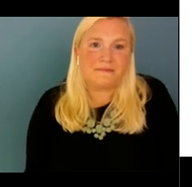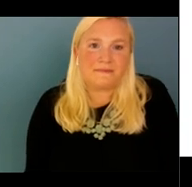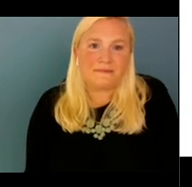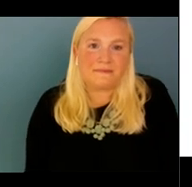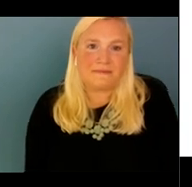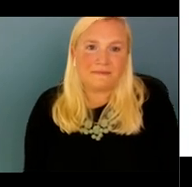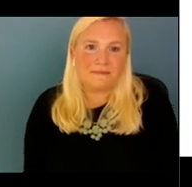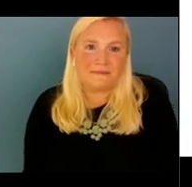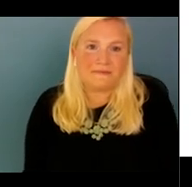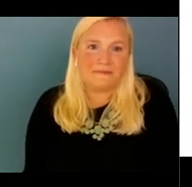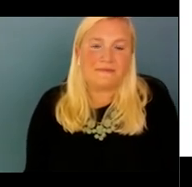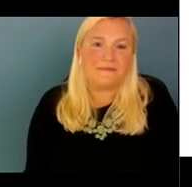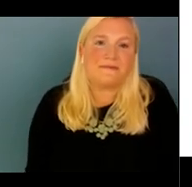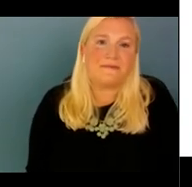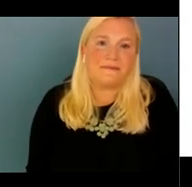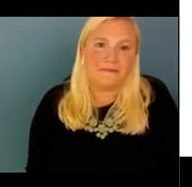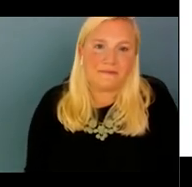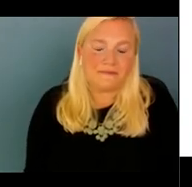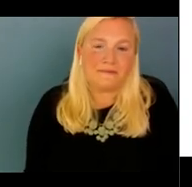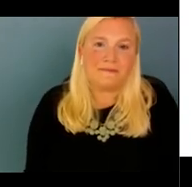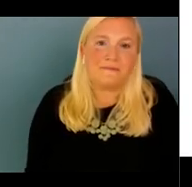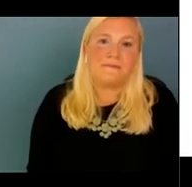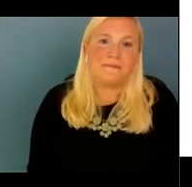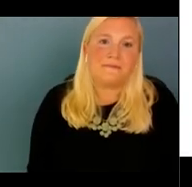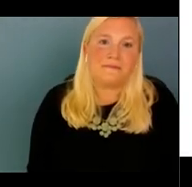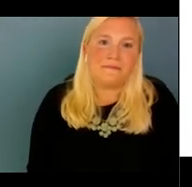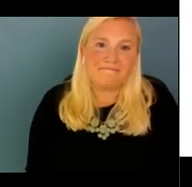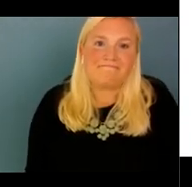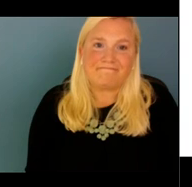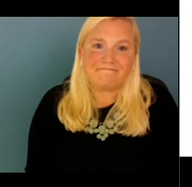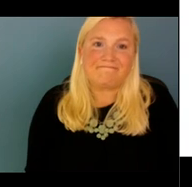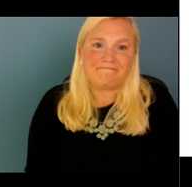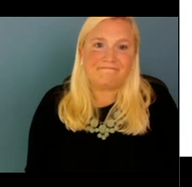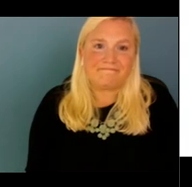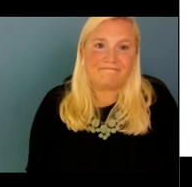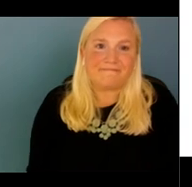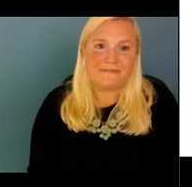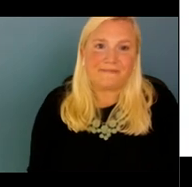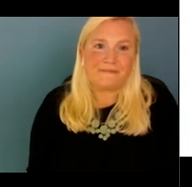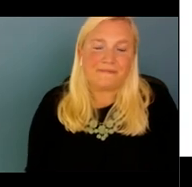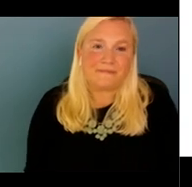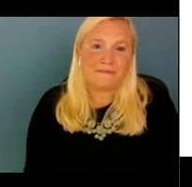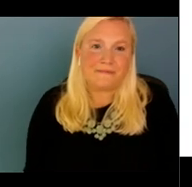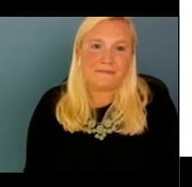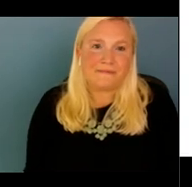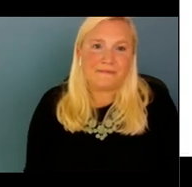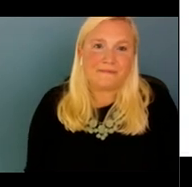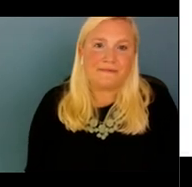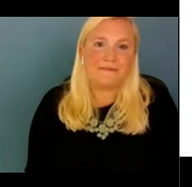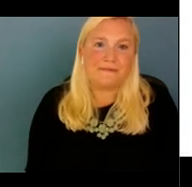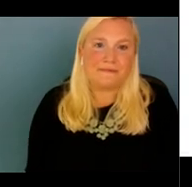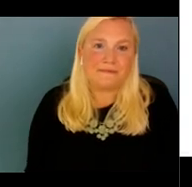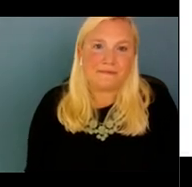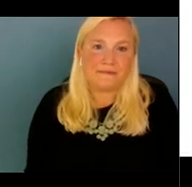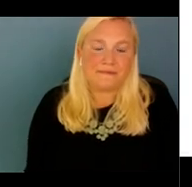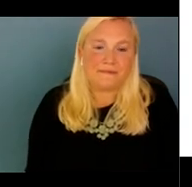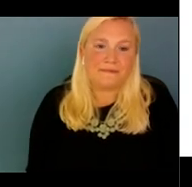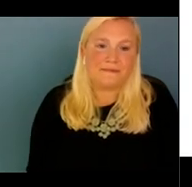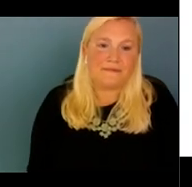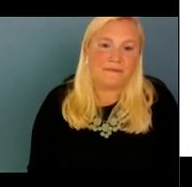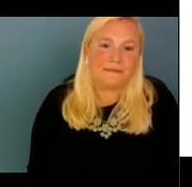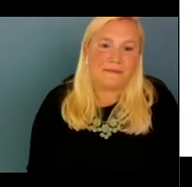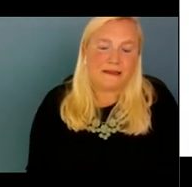address stuttering directly, whereas historically our field was afraid to do that. So when we look at what commonalities might be, what best